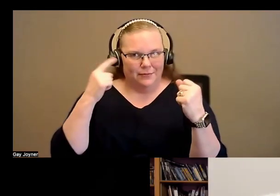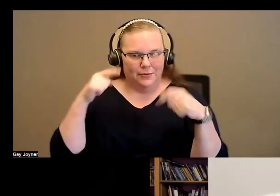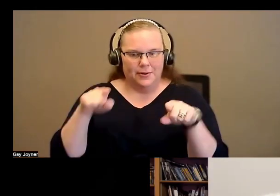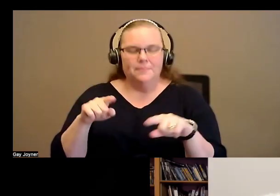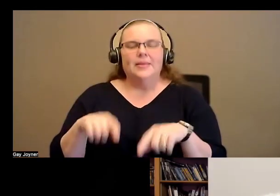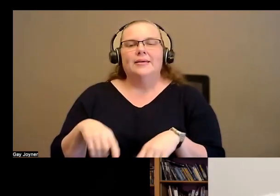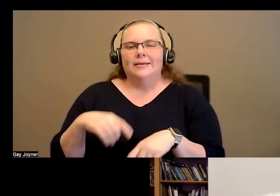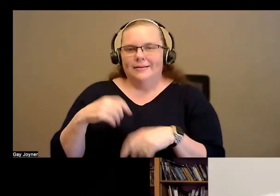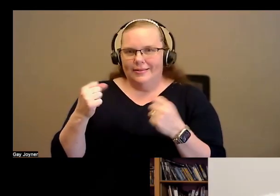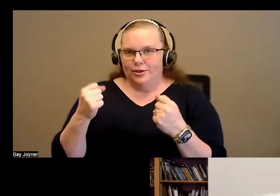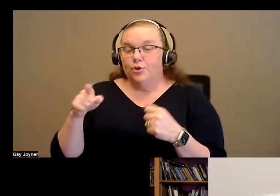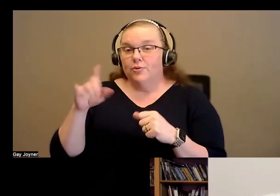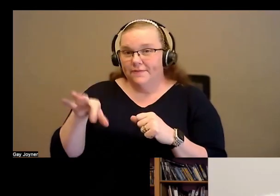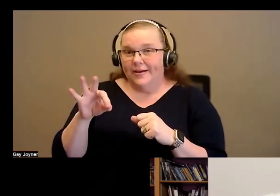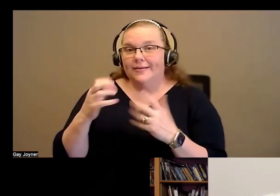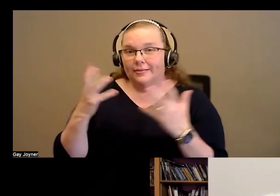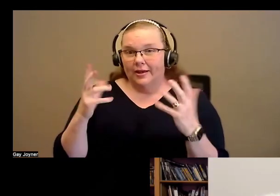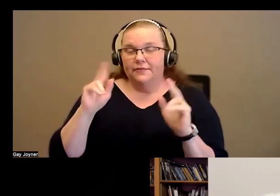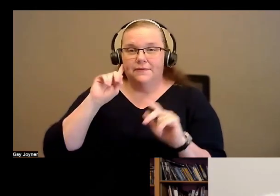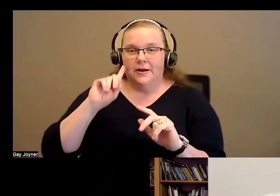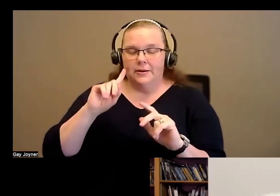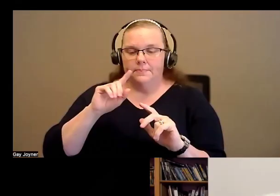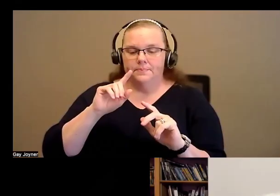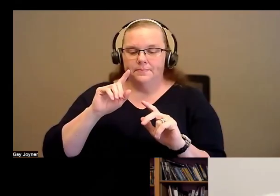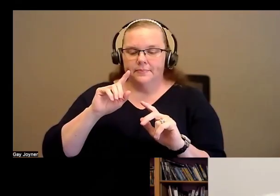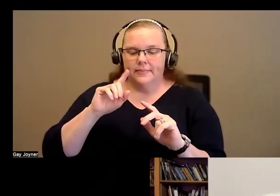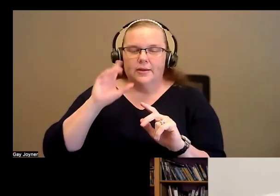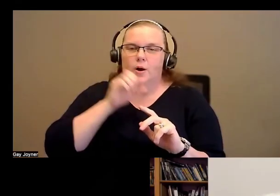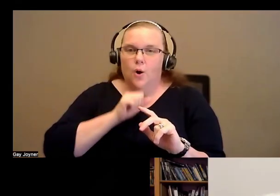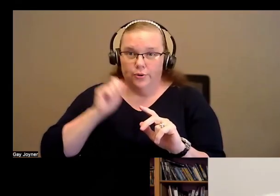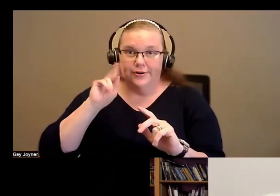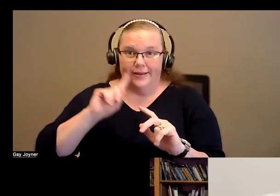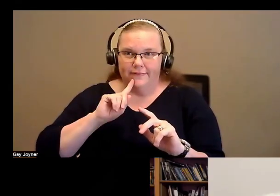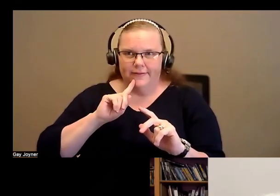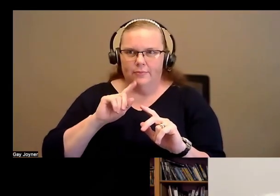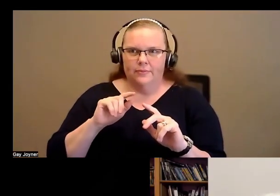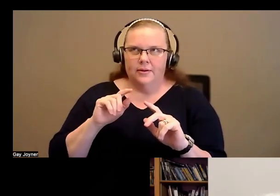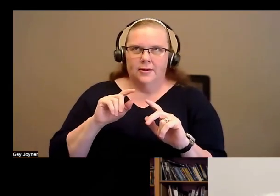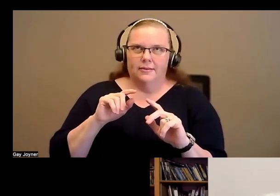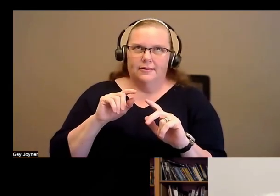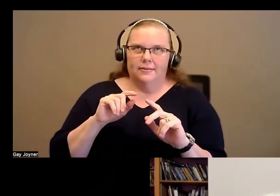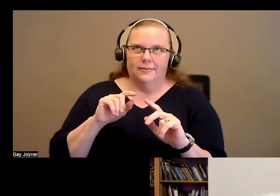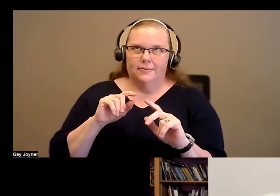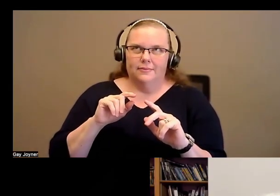then. You will find a lot of older deaf and